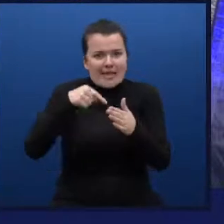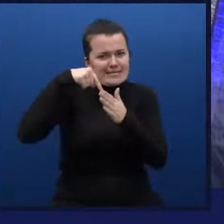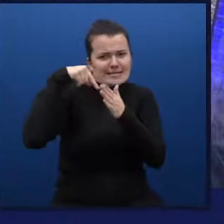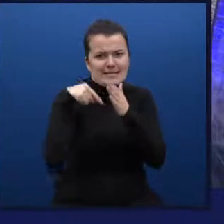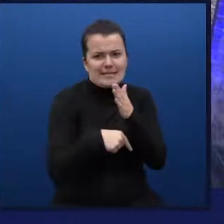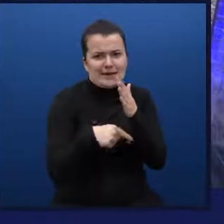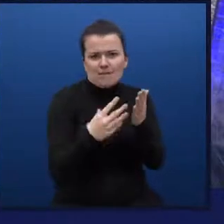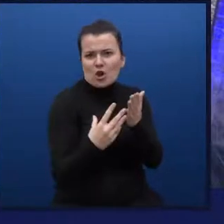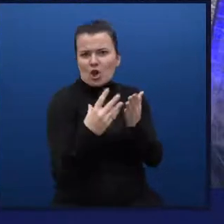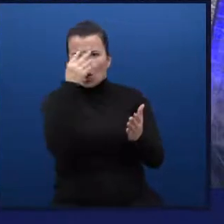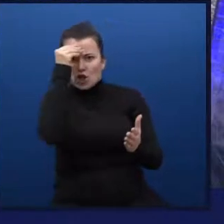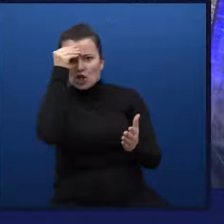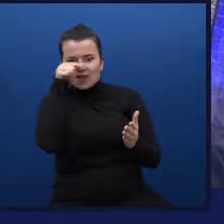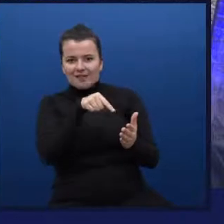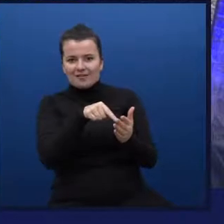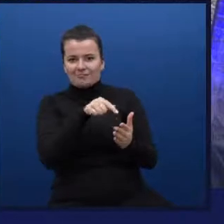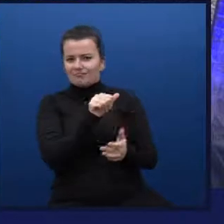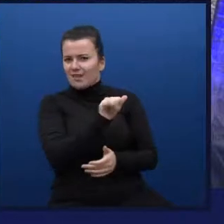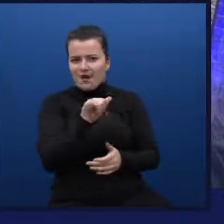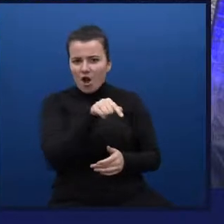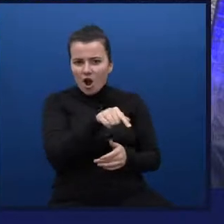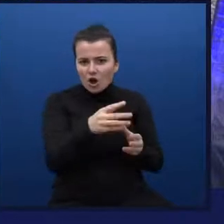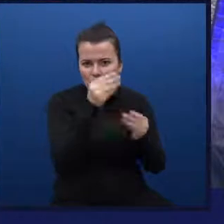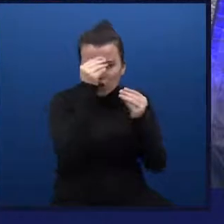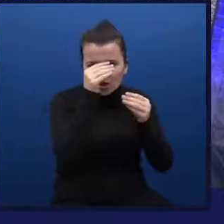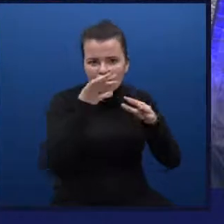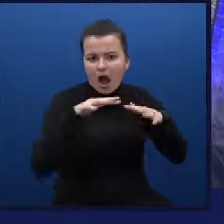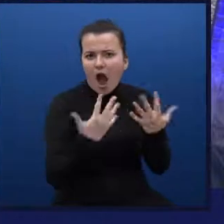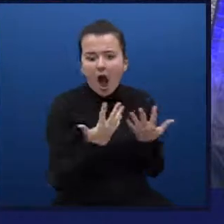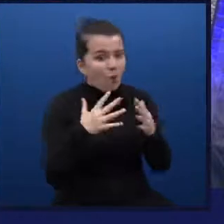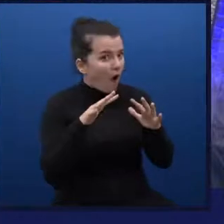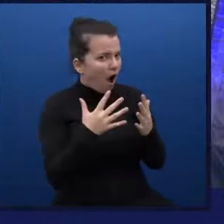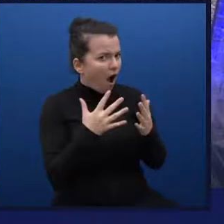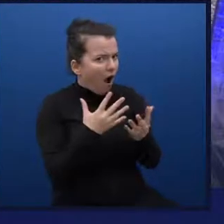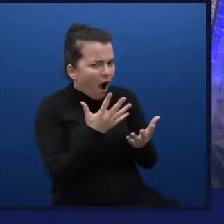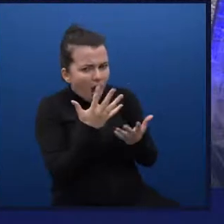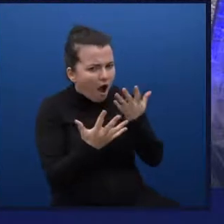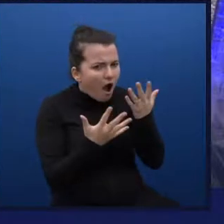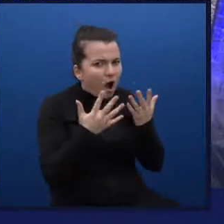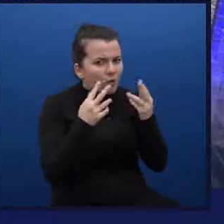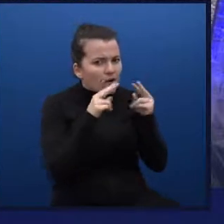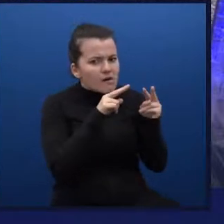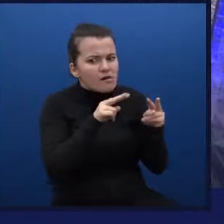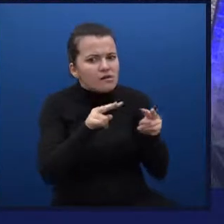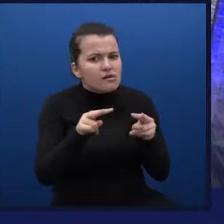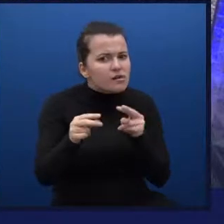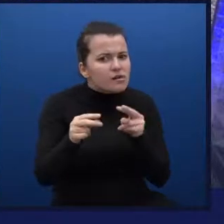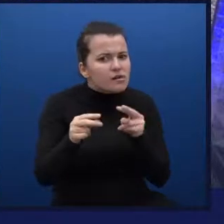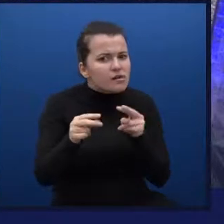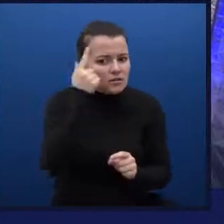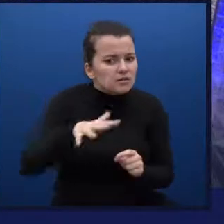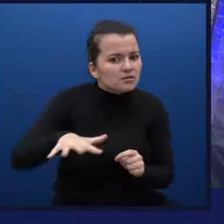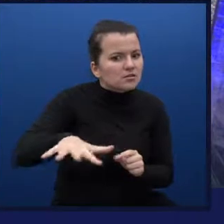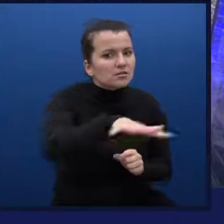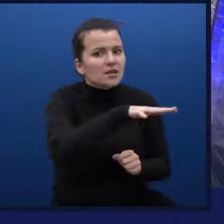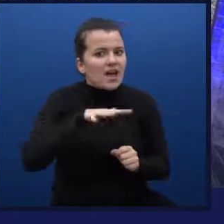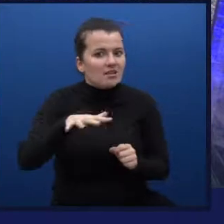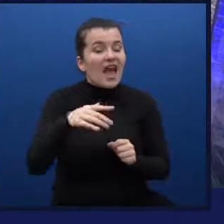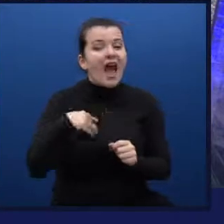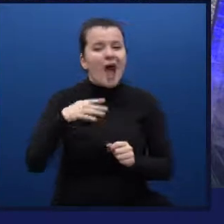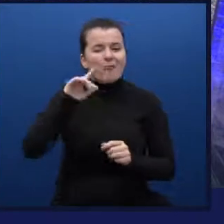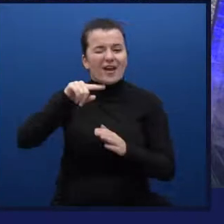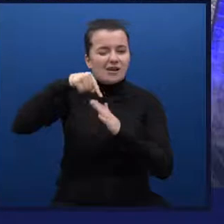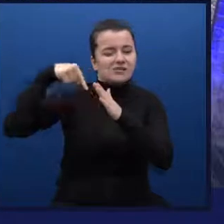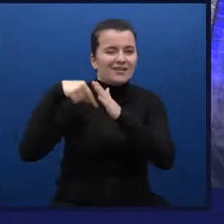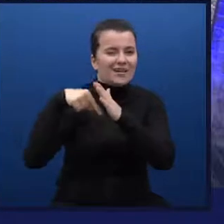how it actually looks at stuff. So we're going to get into the actual nitty gritty of all of it. And if my hair gets all crazy,